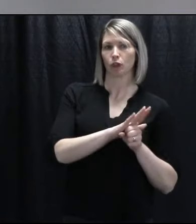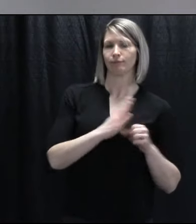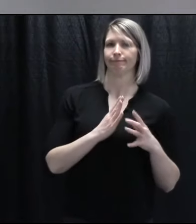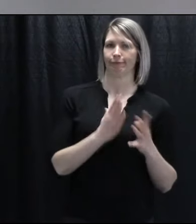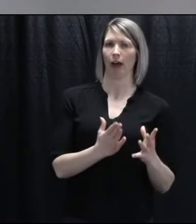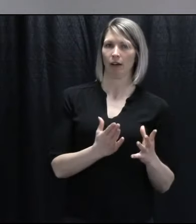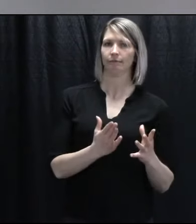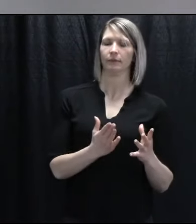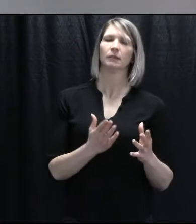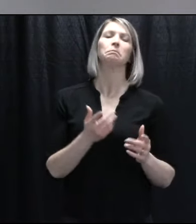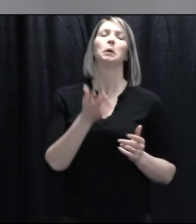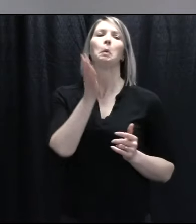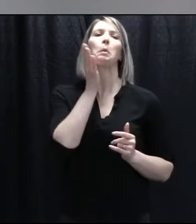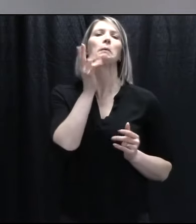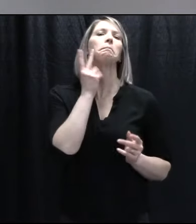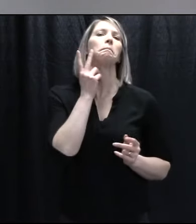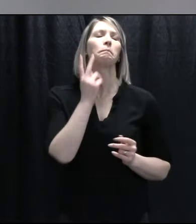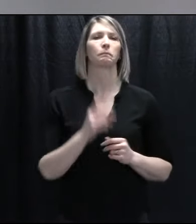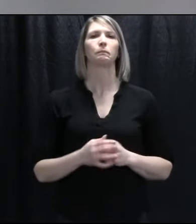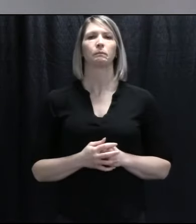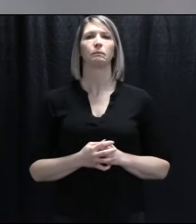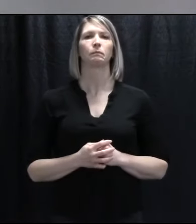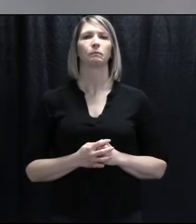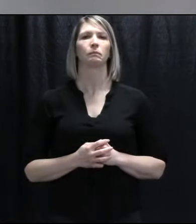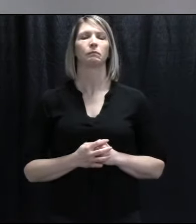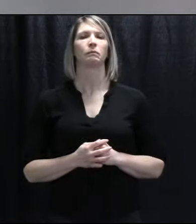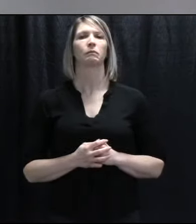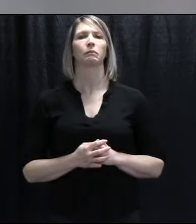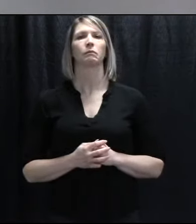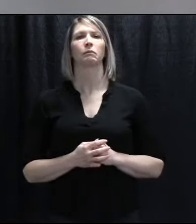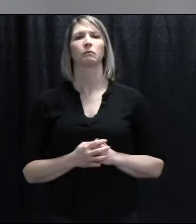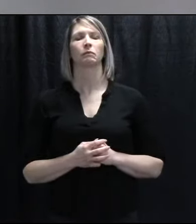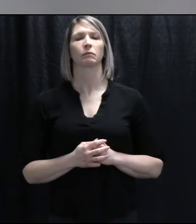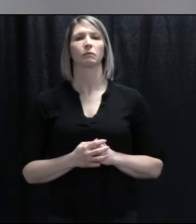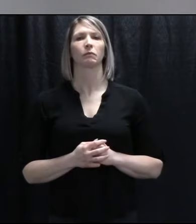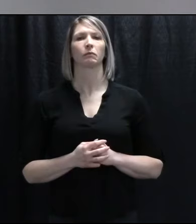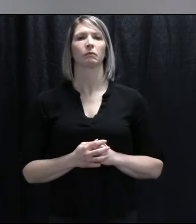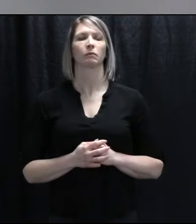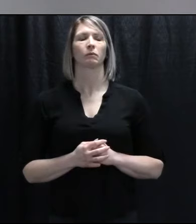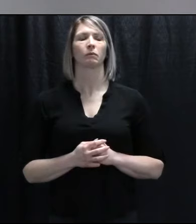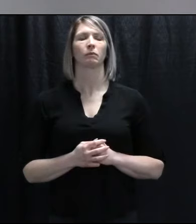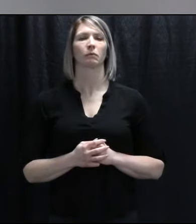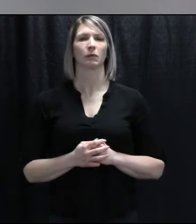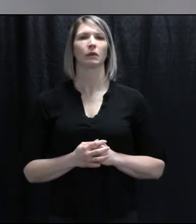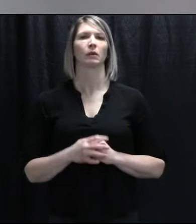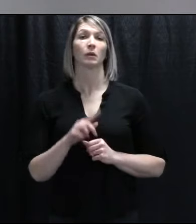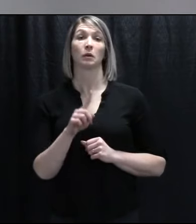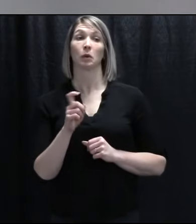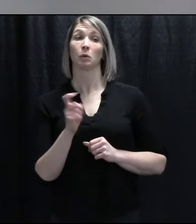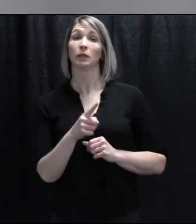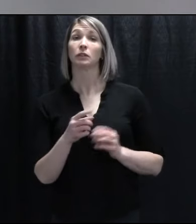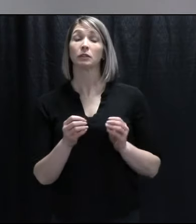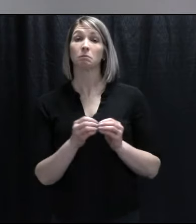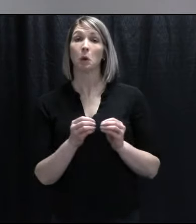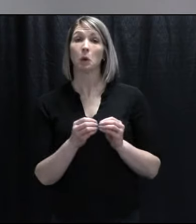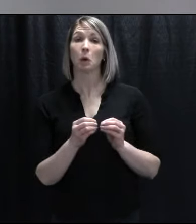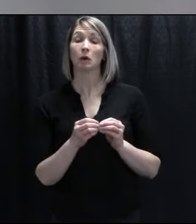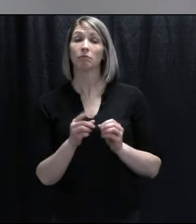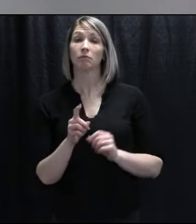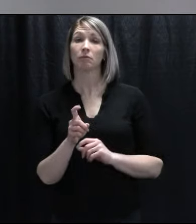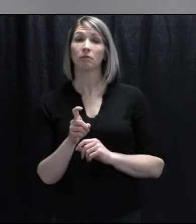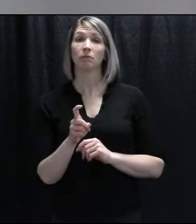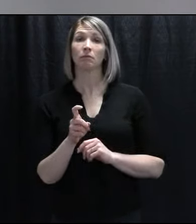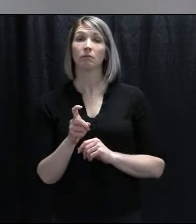Thank you. Once again, please press star 1 on your telephone keypad if you have a question. Please press star